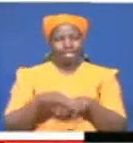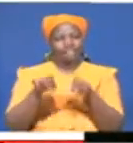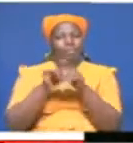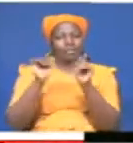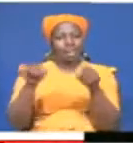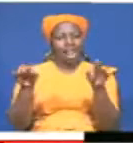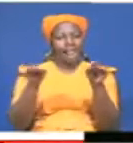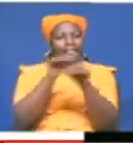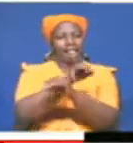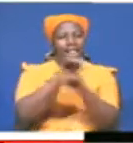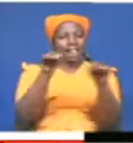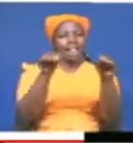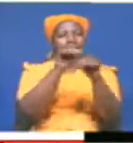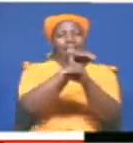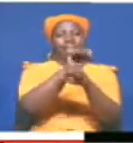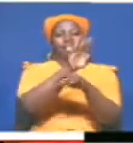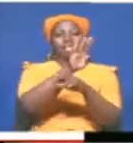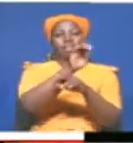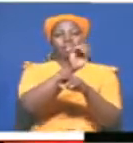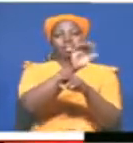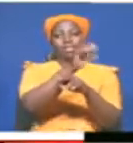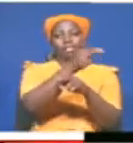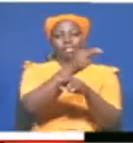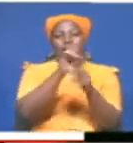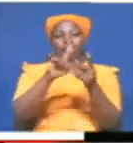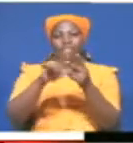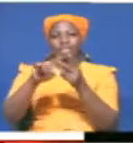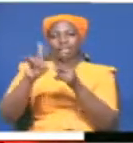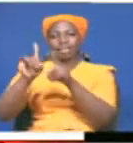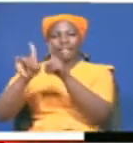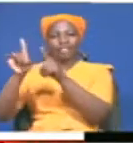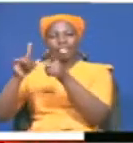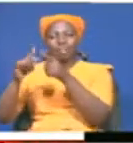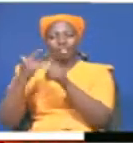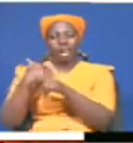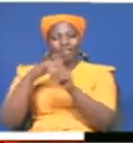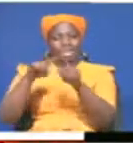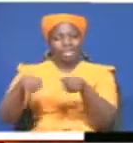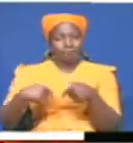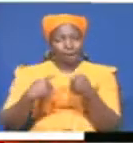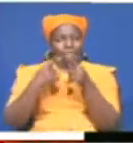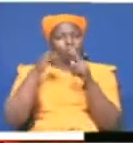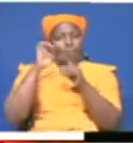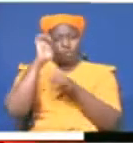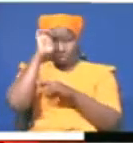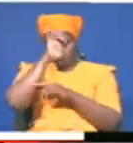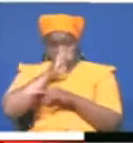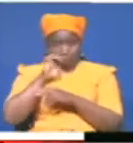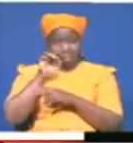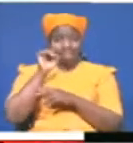beach and the safari. But there is a demand from Europe, particularly